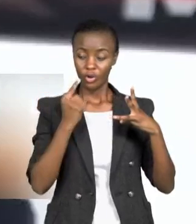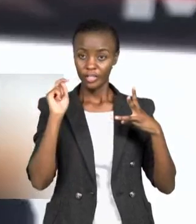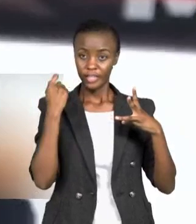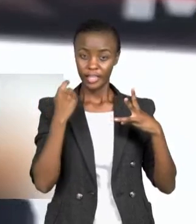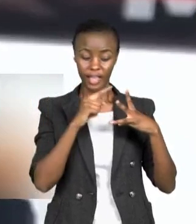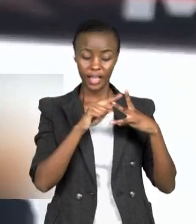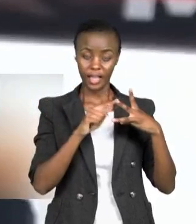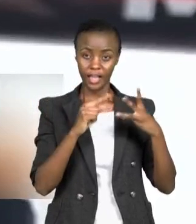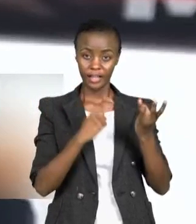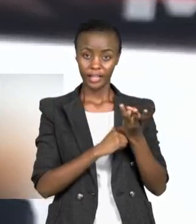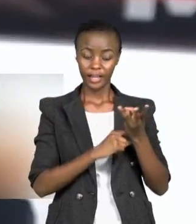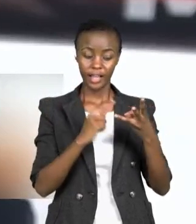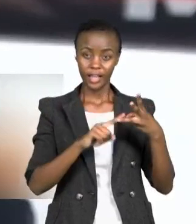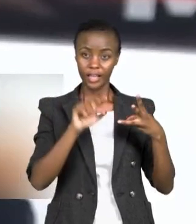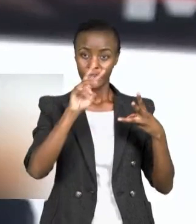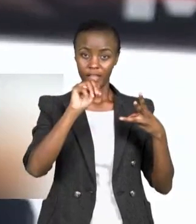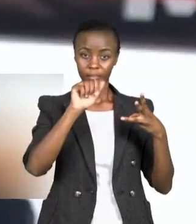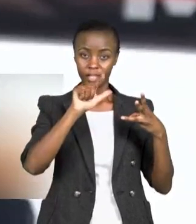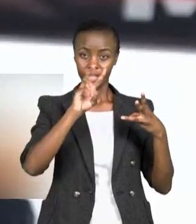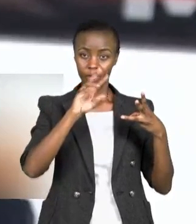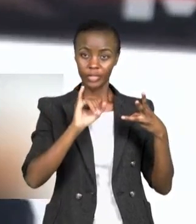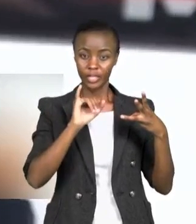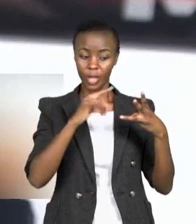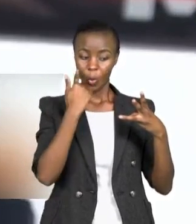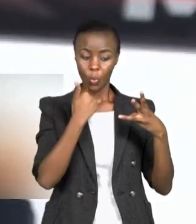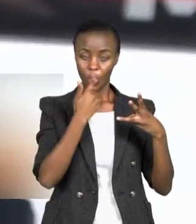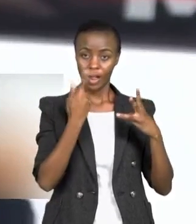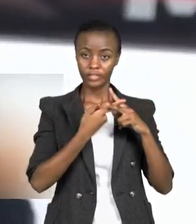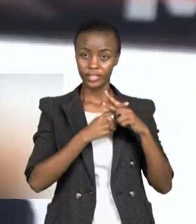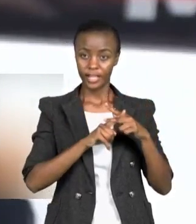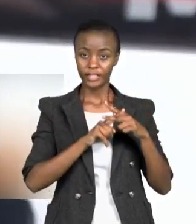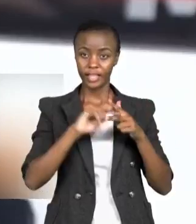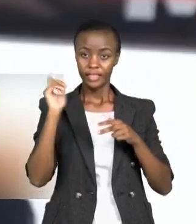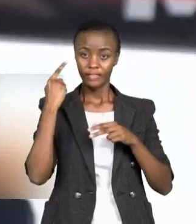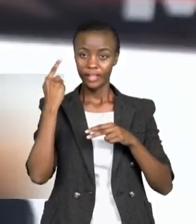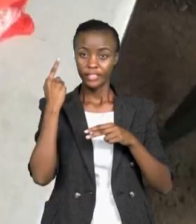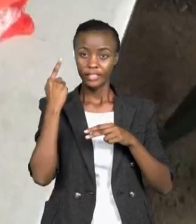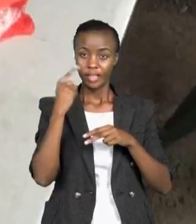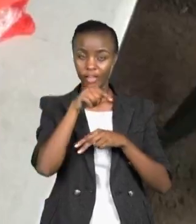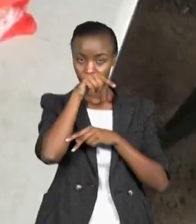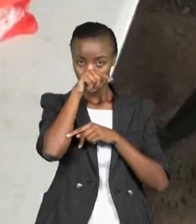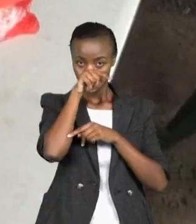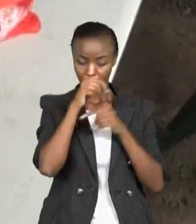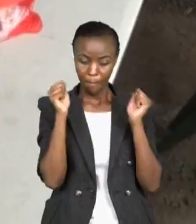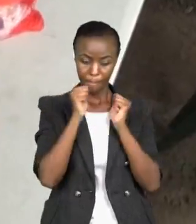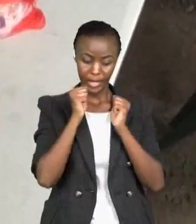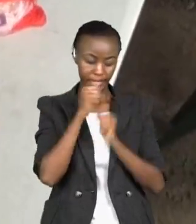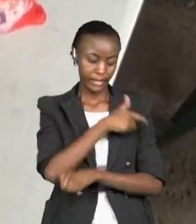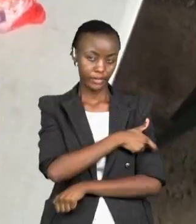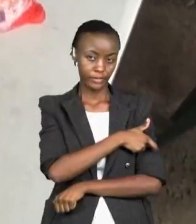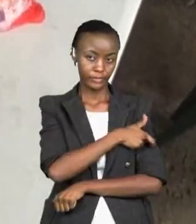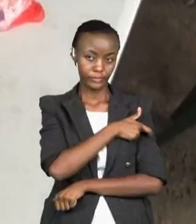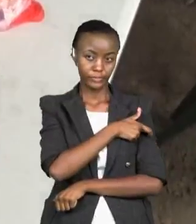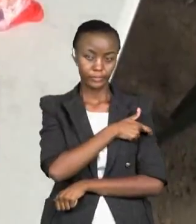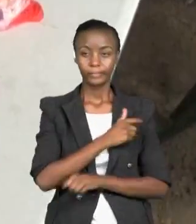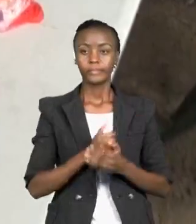Ghana and Malawi that have deployed the first ever malaria vaccine. According to the Ministry of